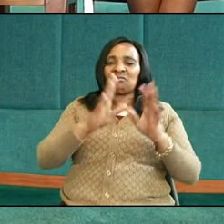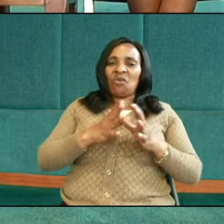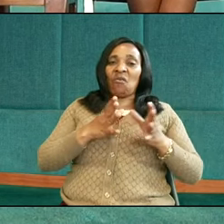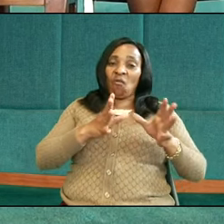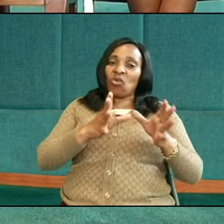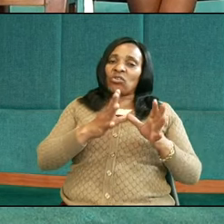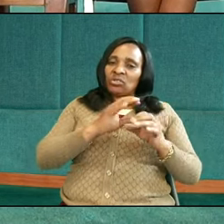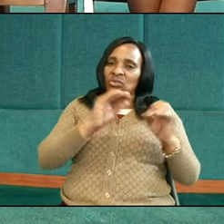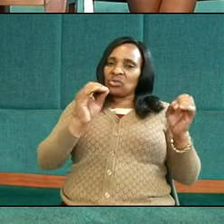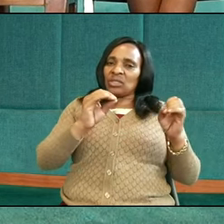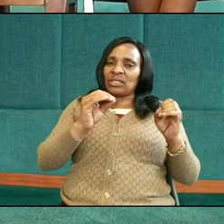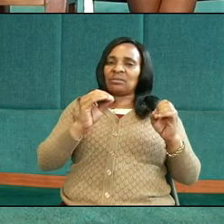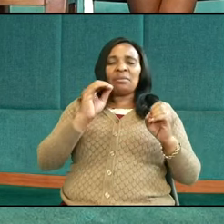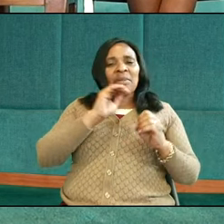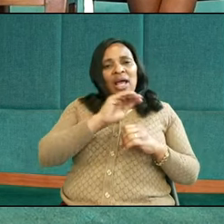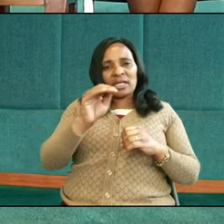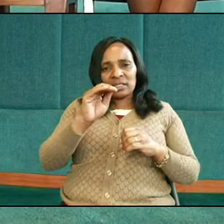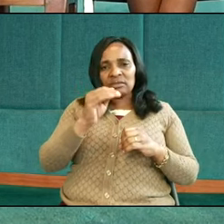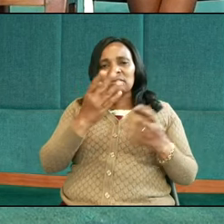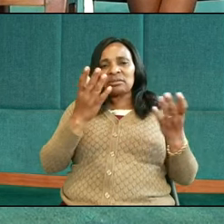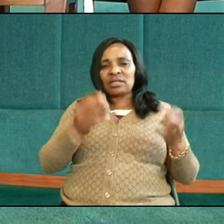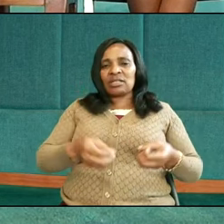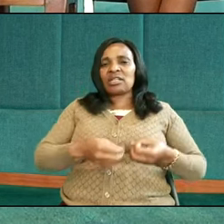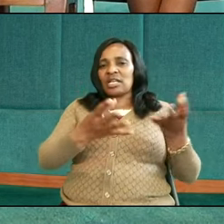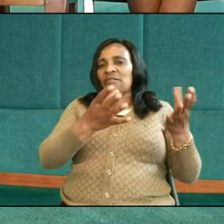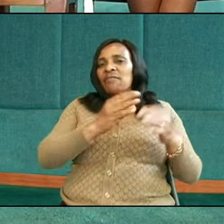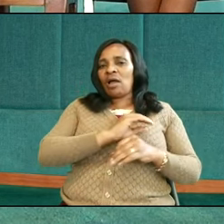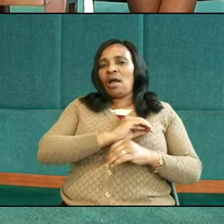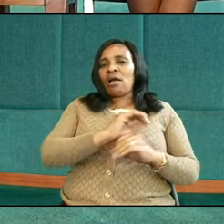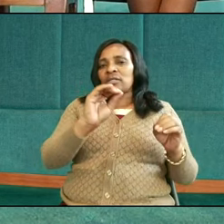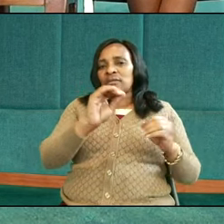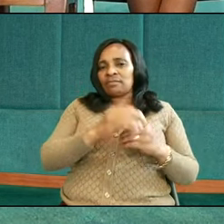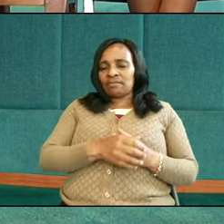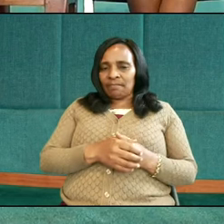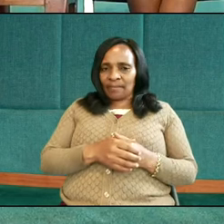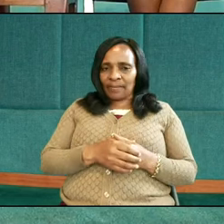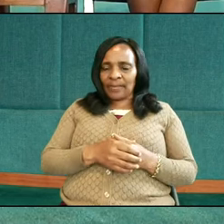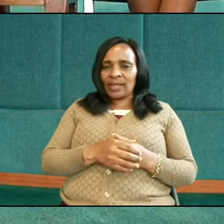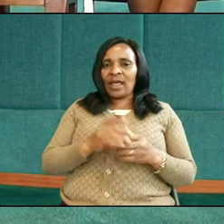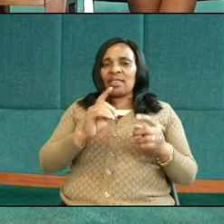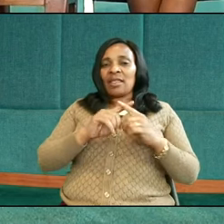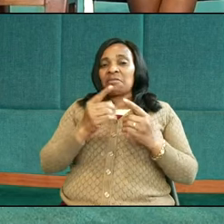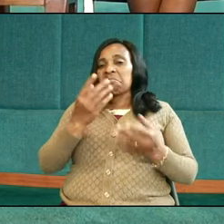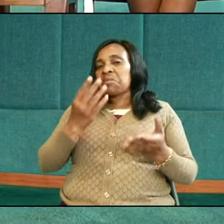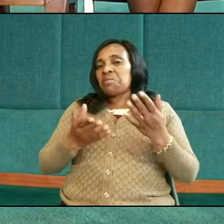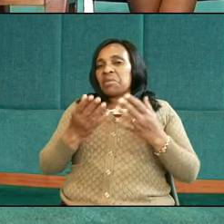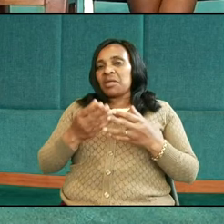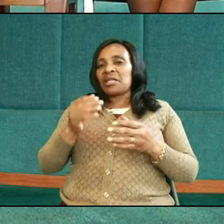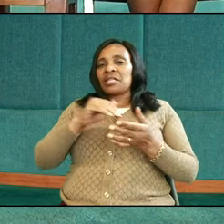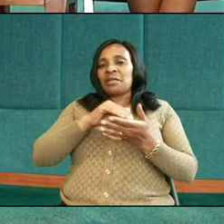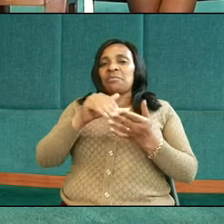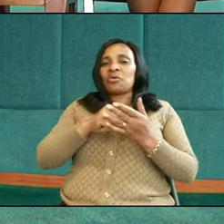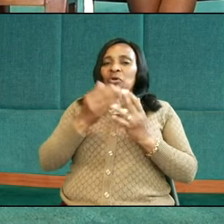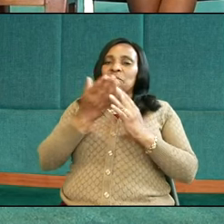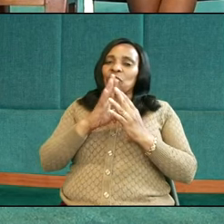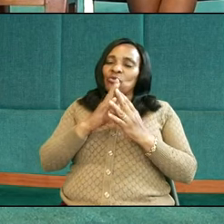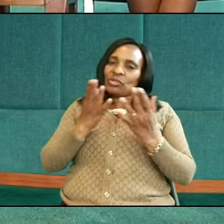to do something. I just ask them. Yeah. Yeah. So you're probably in the middle